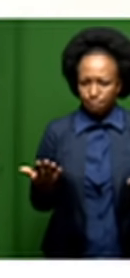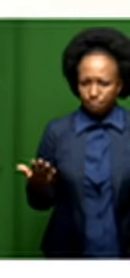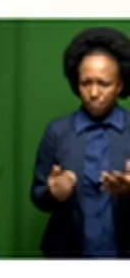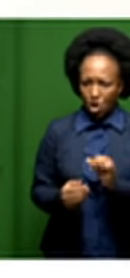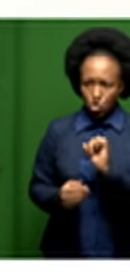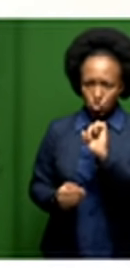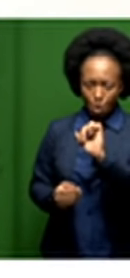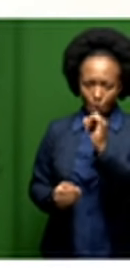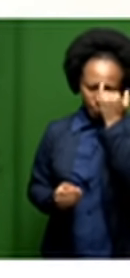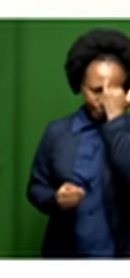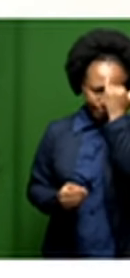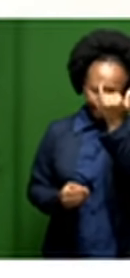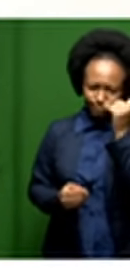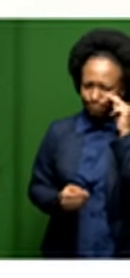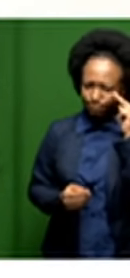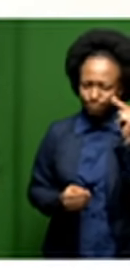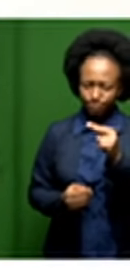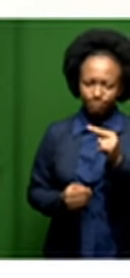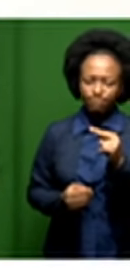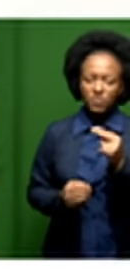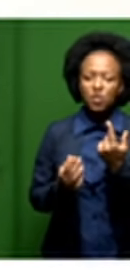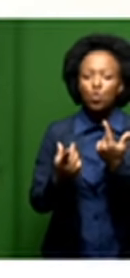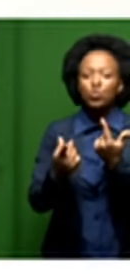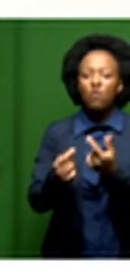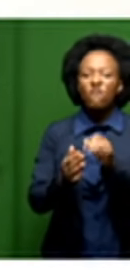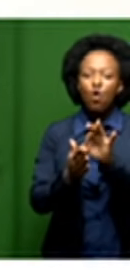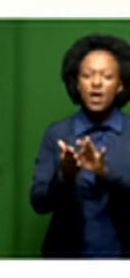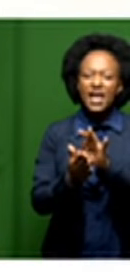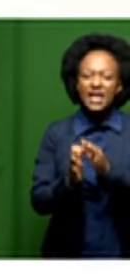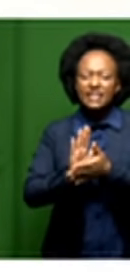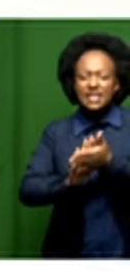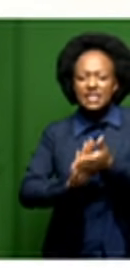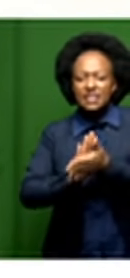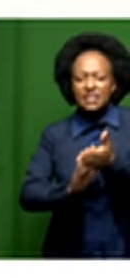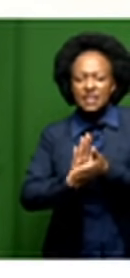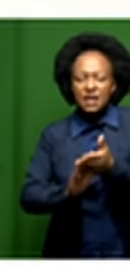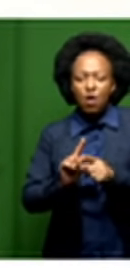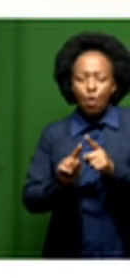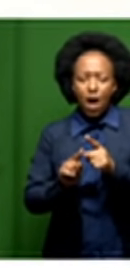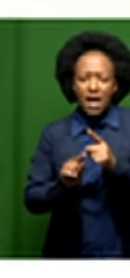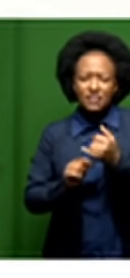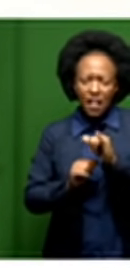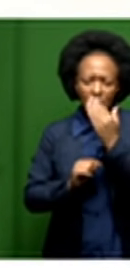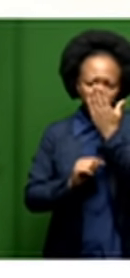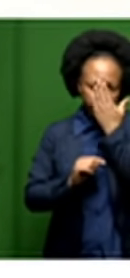your opinion will this do for electioneering for these particular elections that are not far away at all?